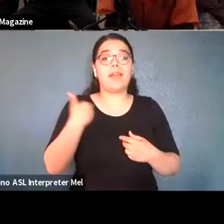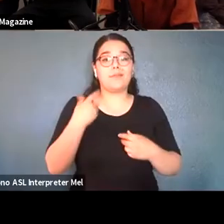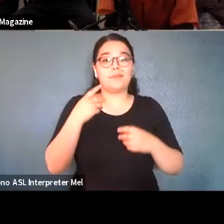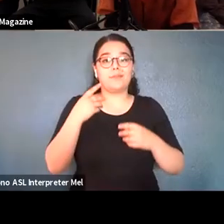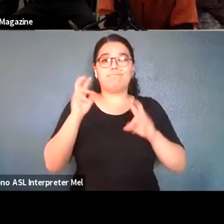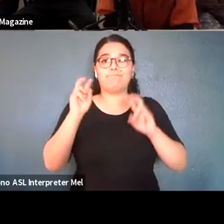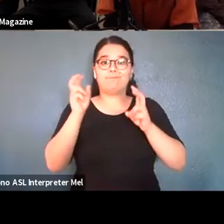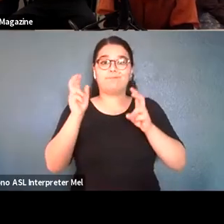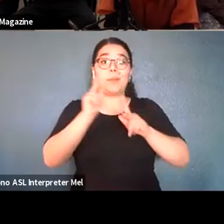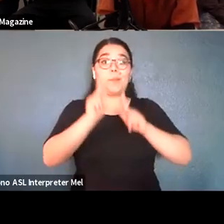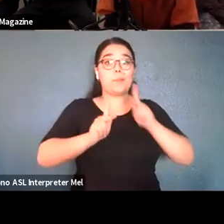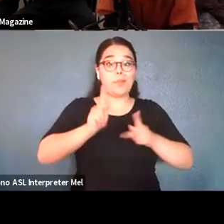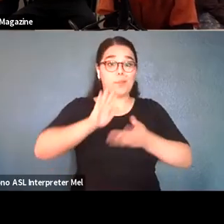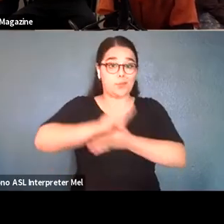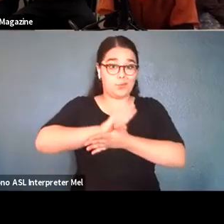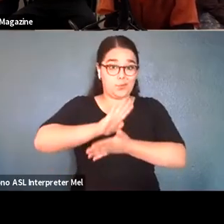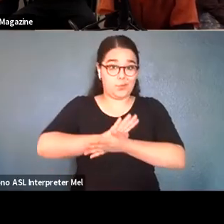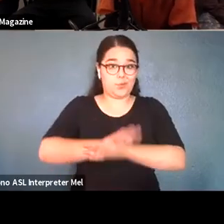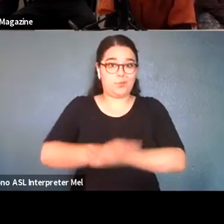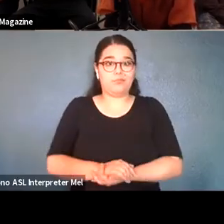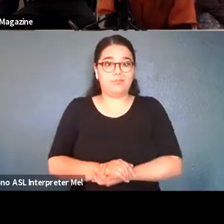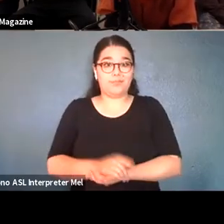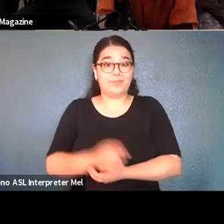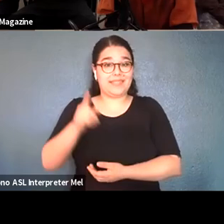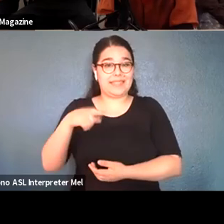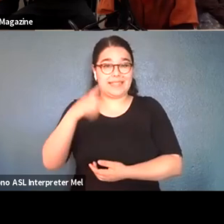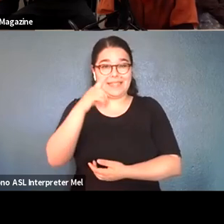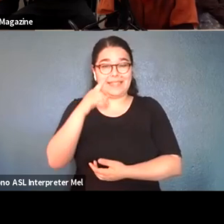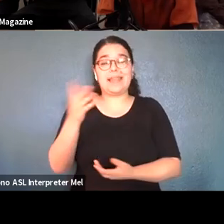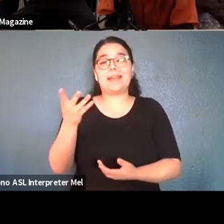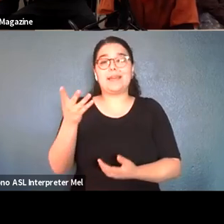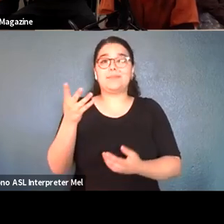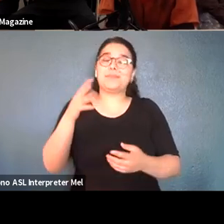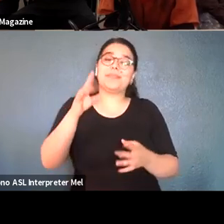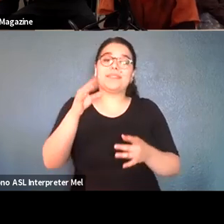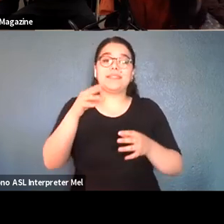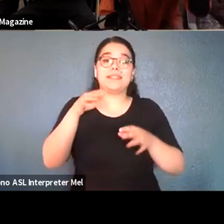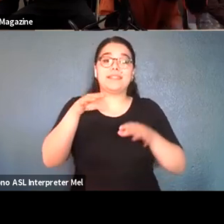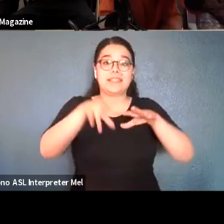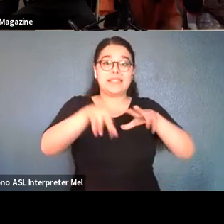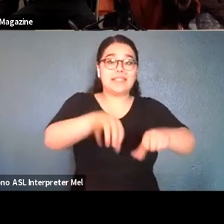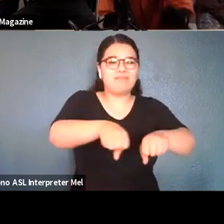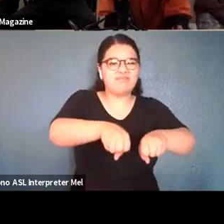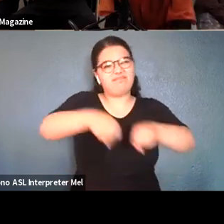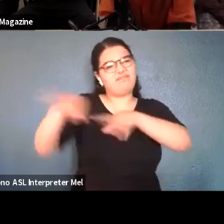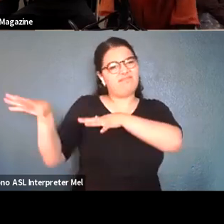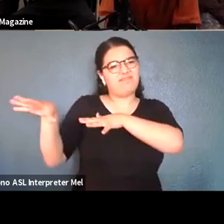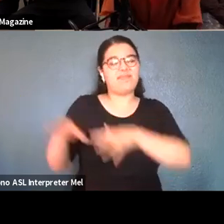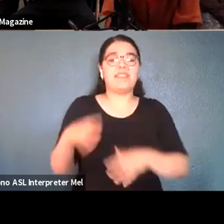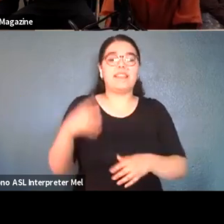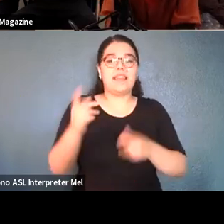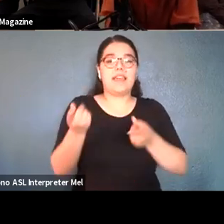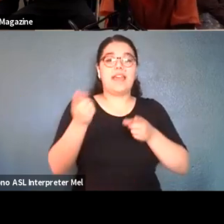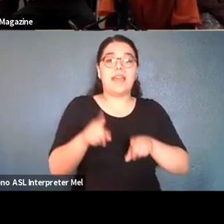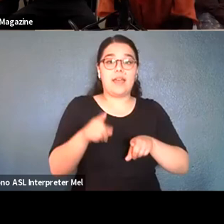in. It's a degentrification and decolonization seminar that happens twice a year. And it's